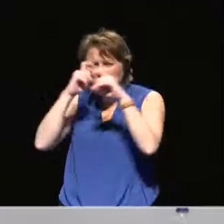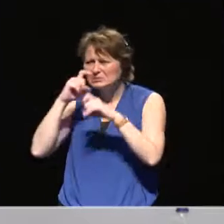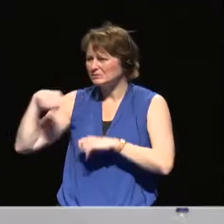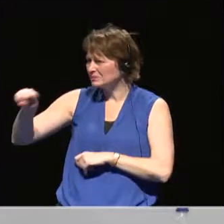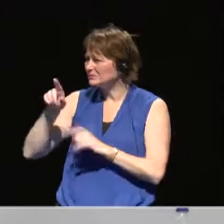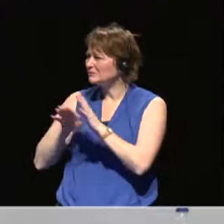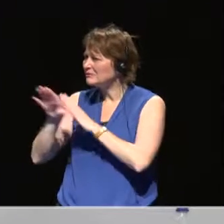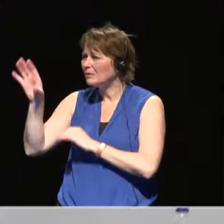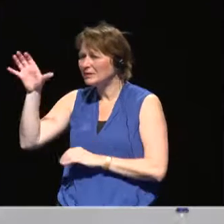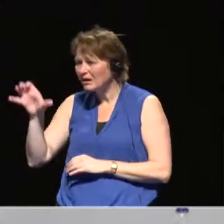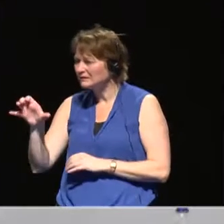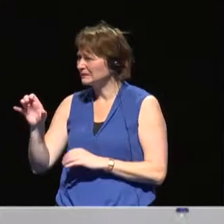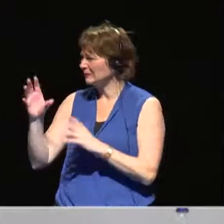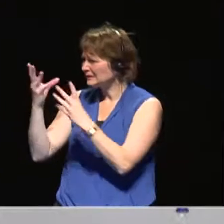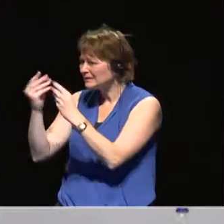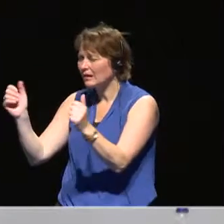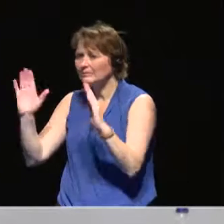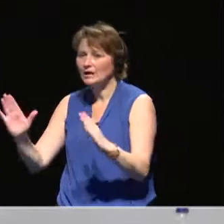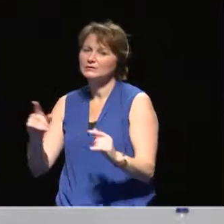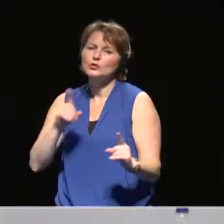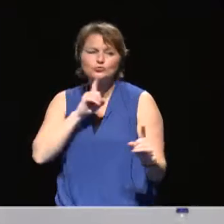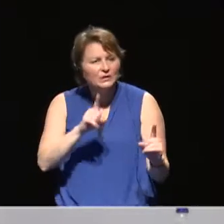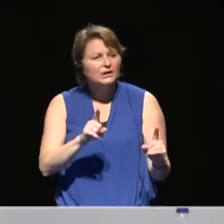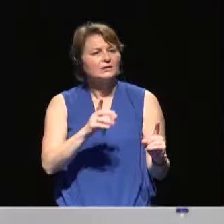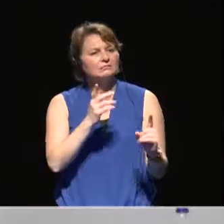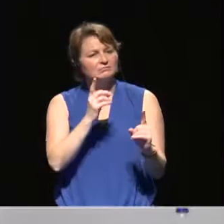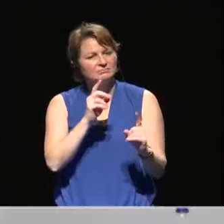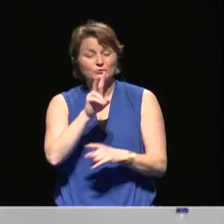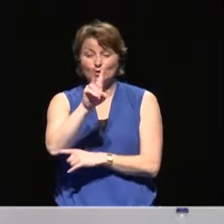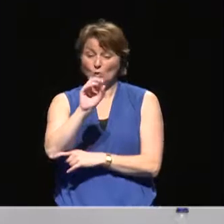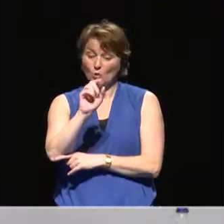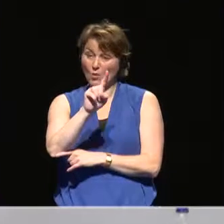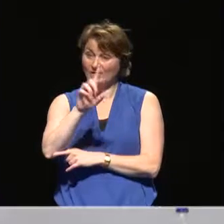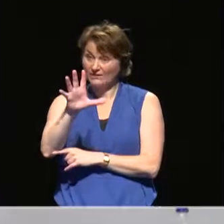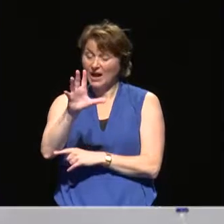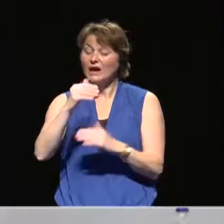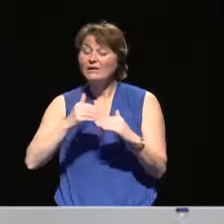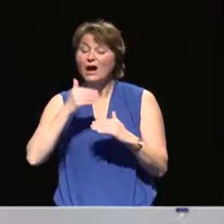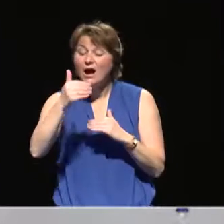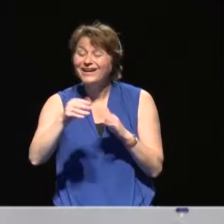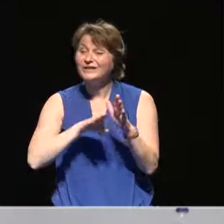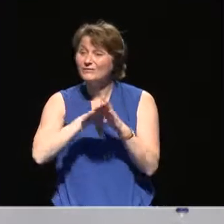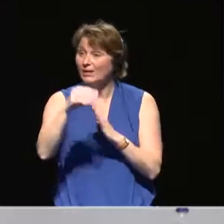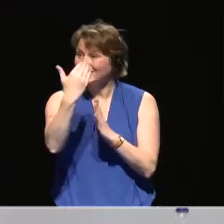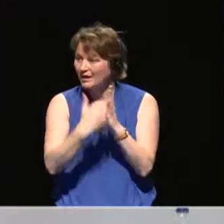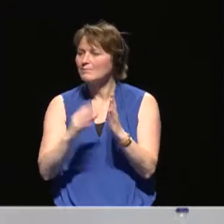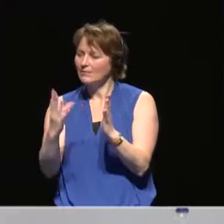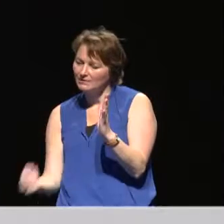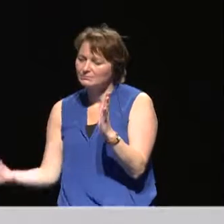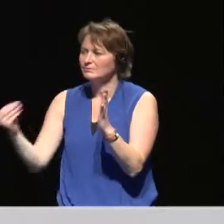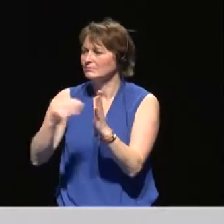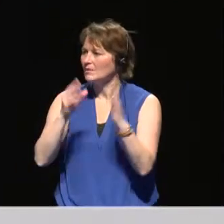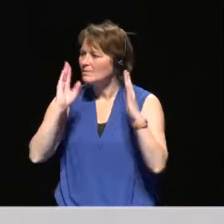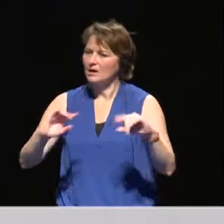countries, and should be, I think, at the very heart of the post-2015 development agenda debate. In this